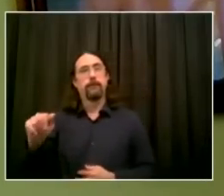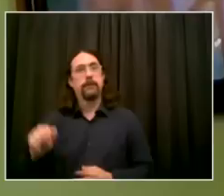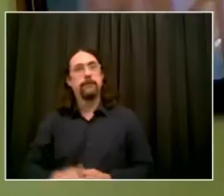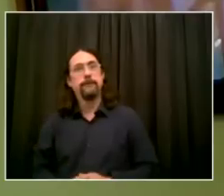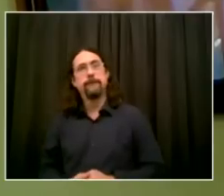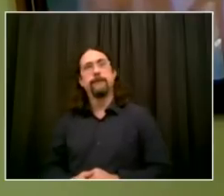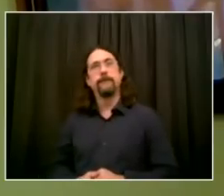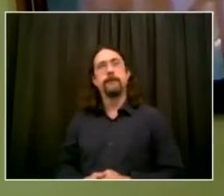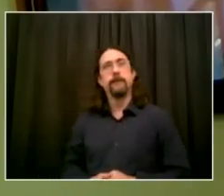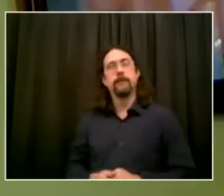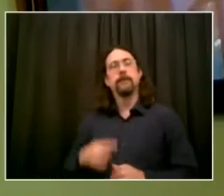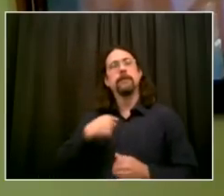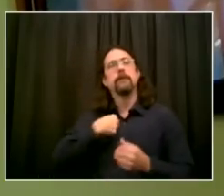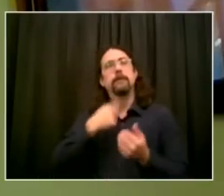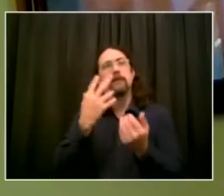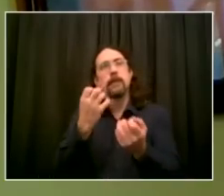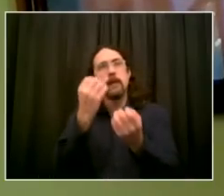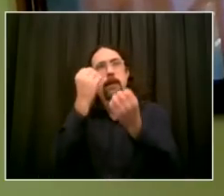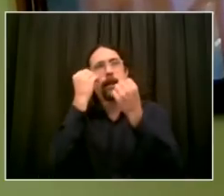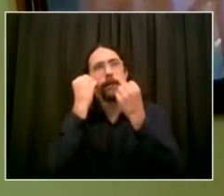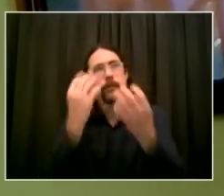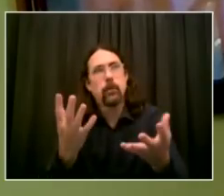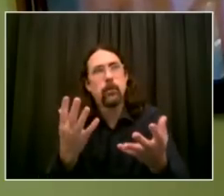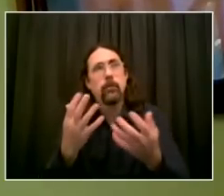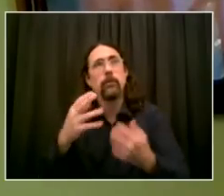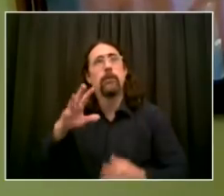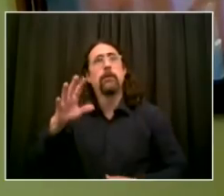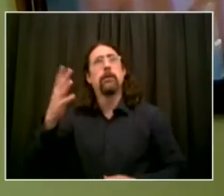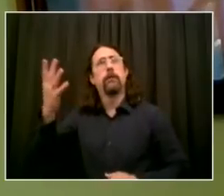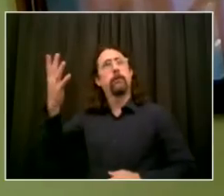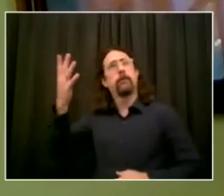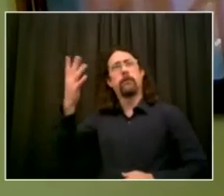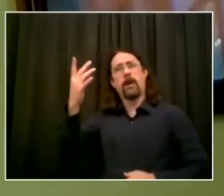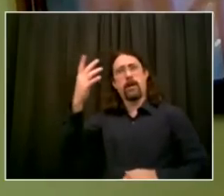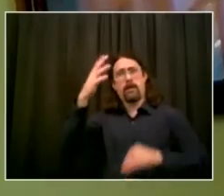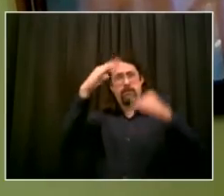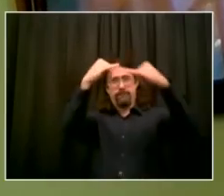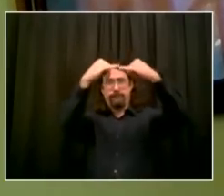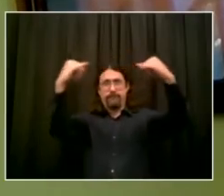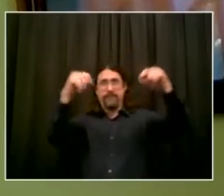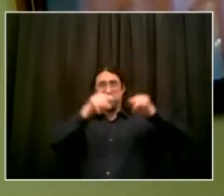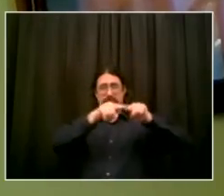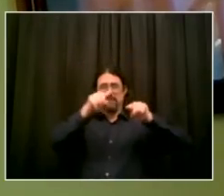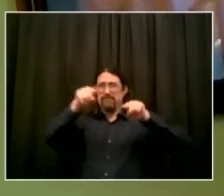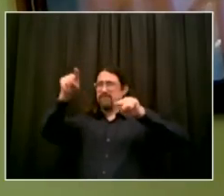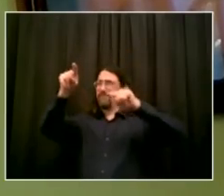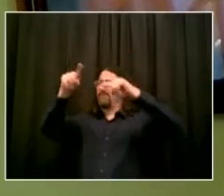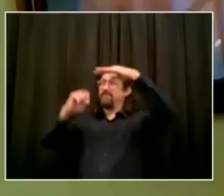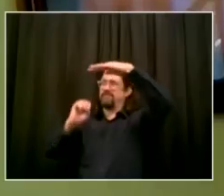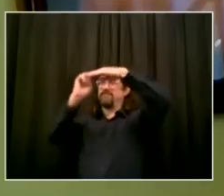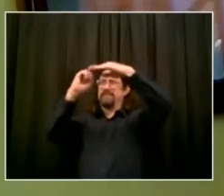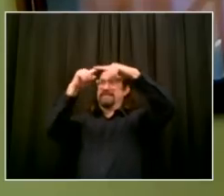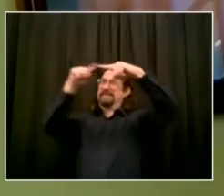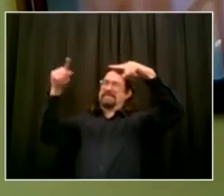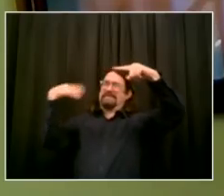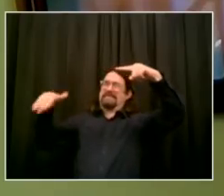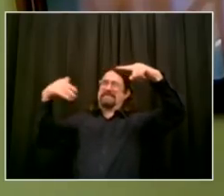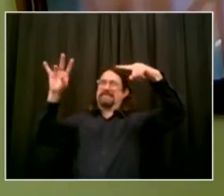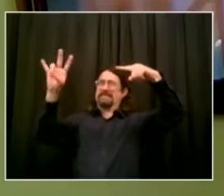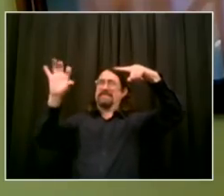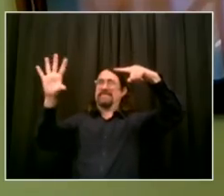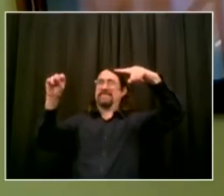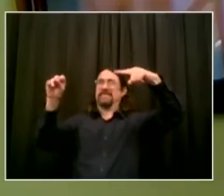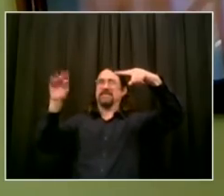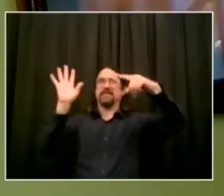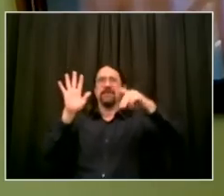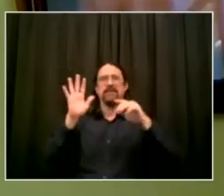to use them like warning lights, signals that would tell us that we needed to take stronger action. And I think the important